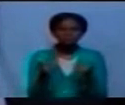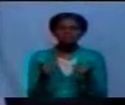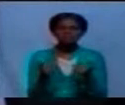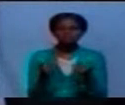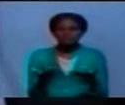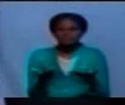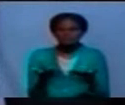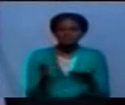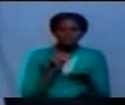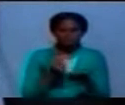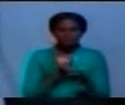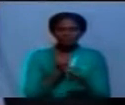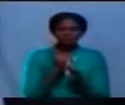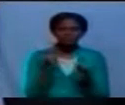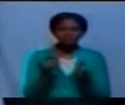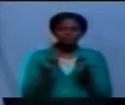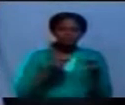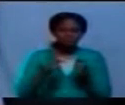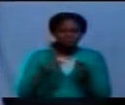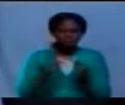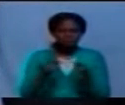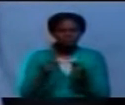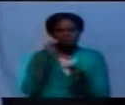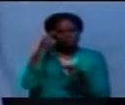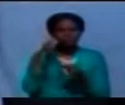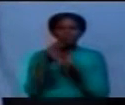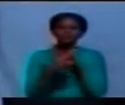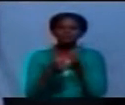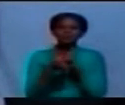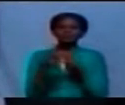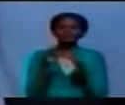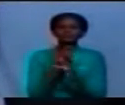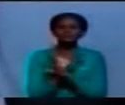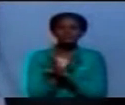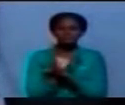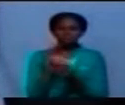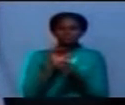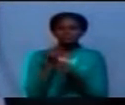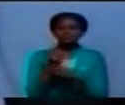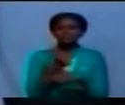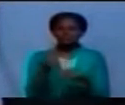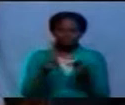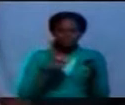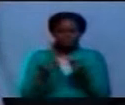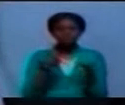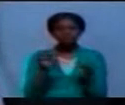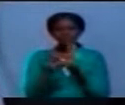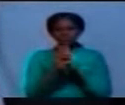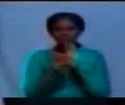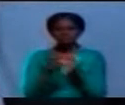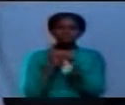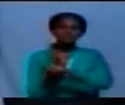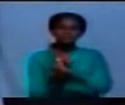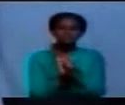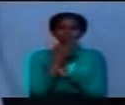aspect, discussion. Precisely. The aspect of regulation is for the central bank, the Bank of Zambia, or other regulators like the Securities and Exchange Commission,